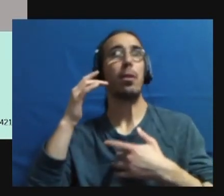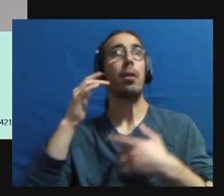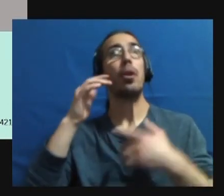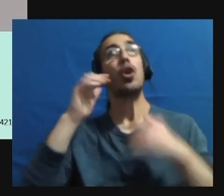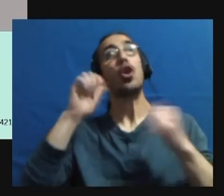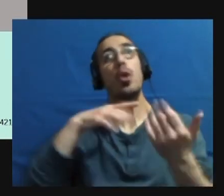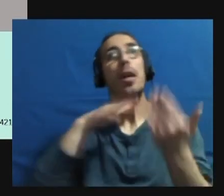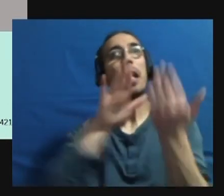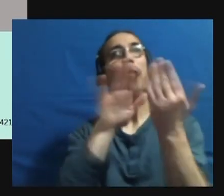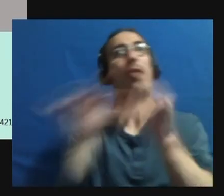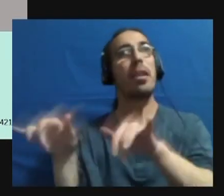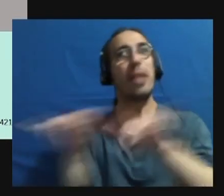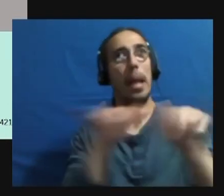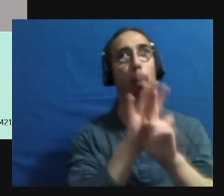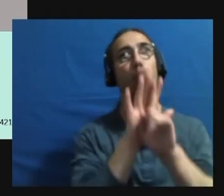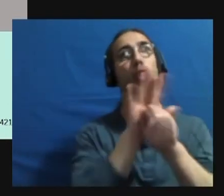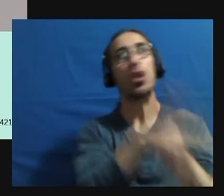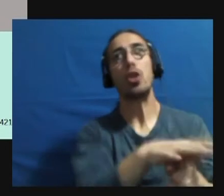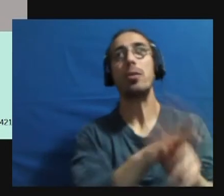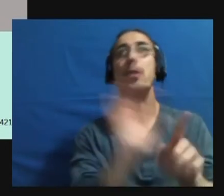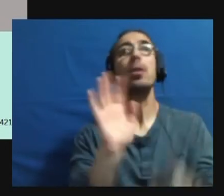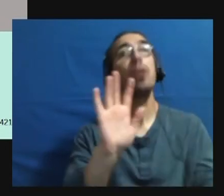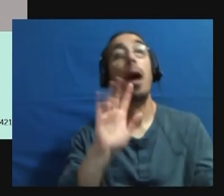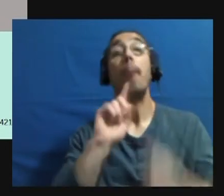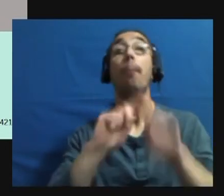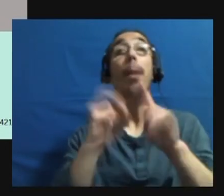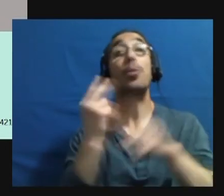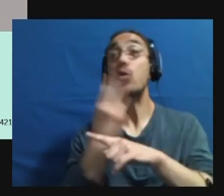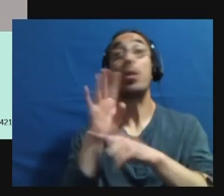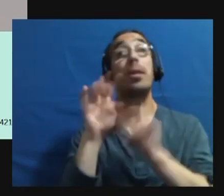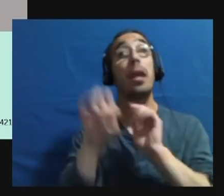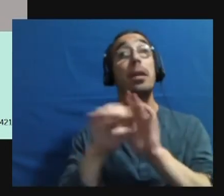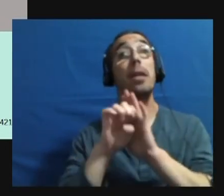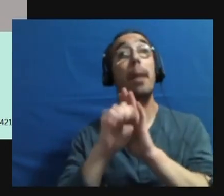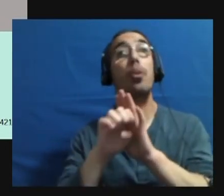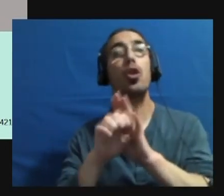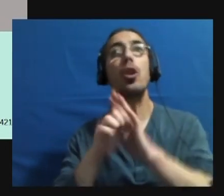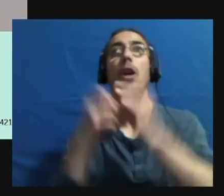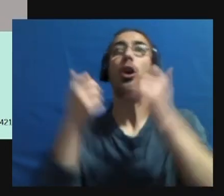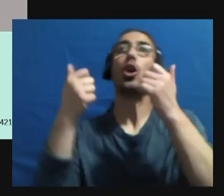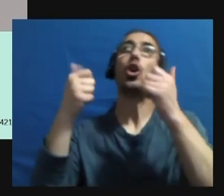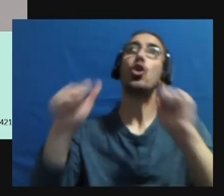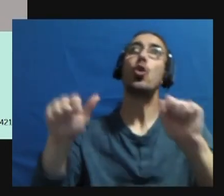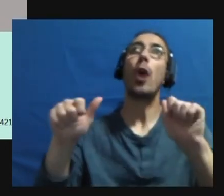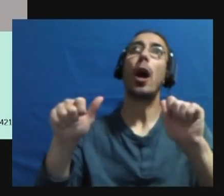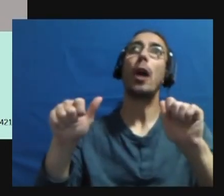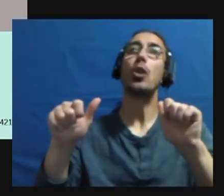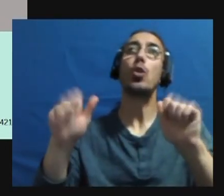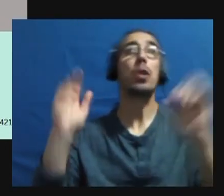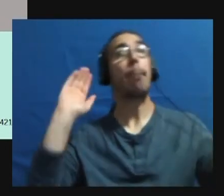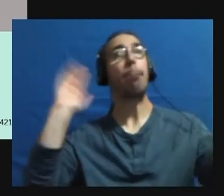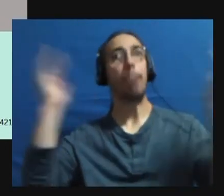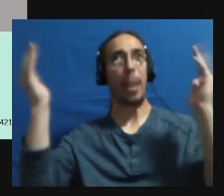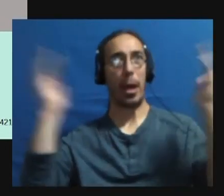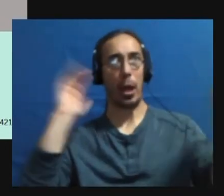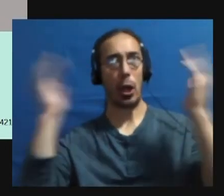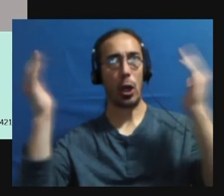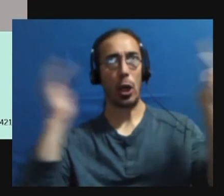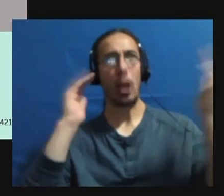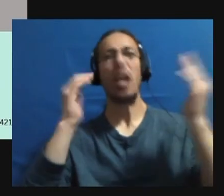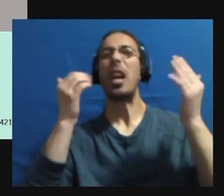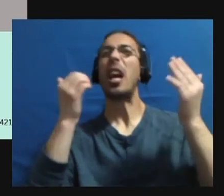I guess we're just using those examples to just kind of draw parallels and kind of change perspectives on